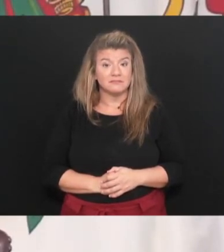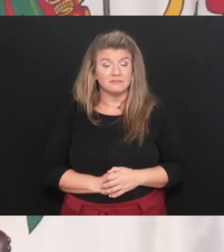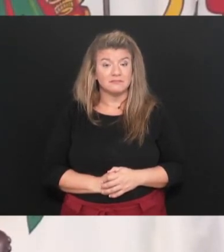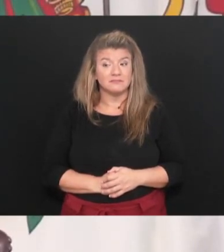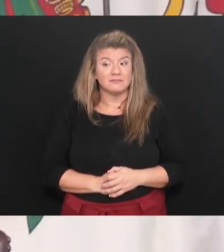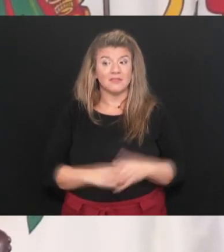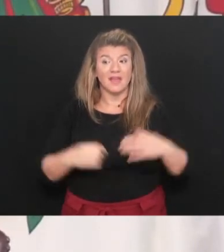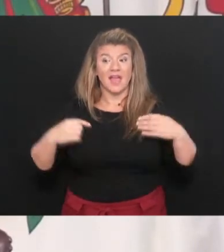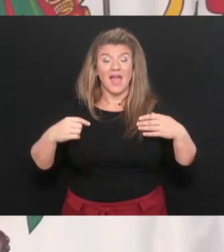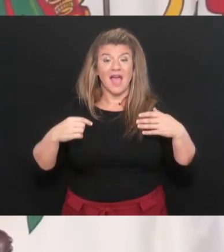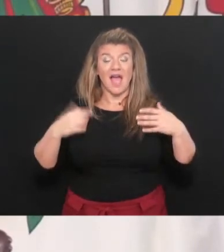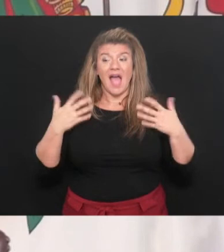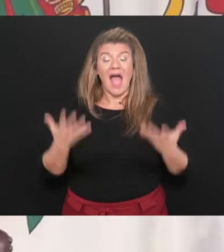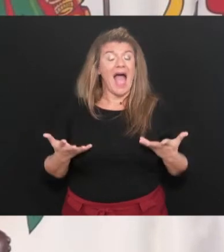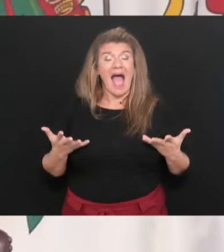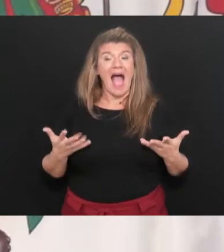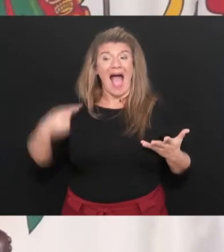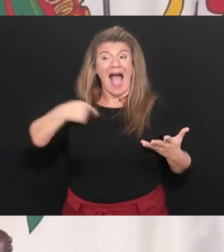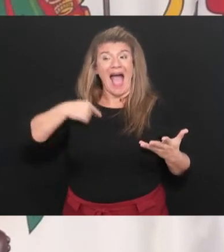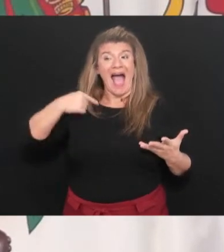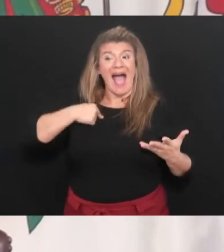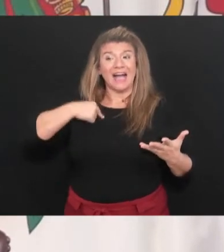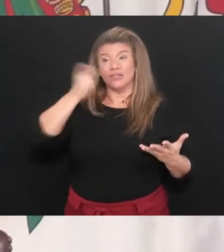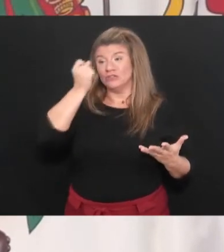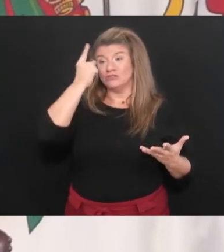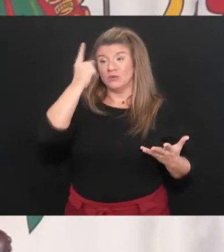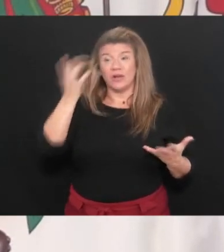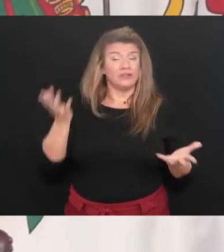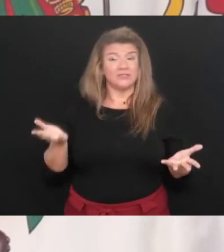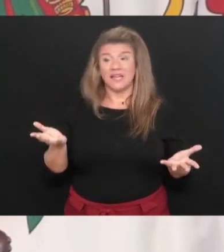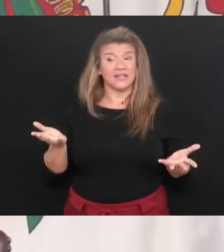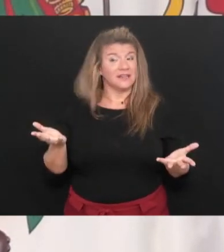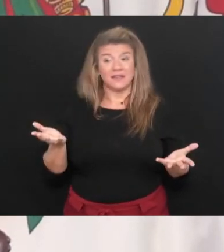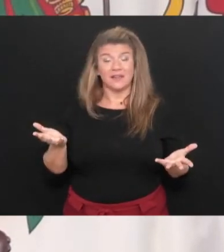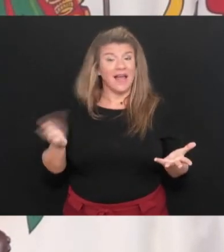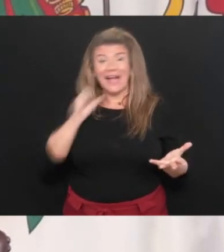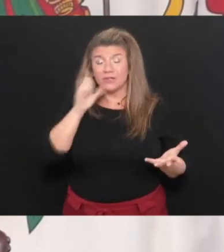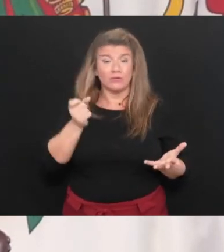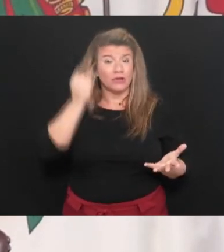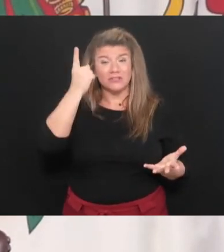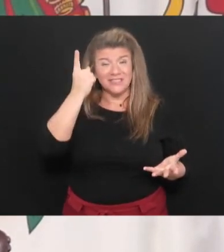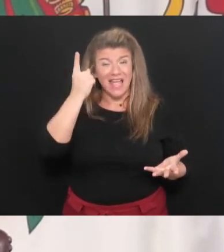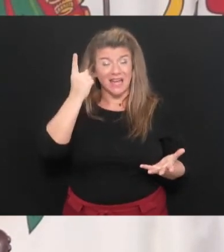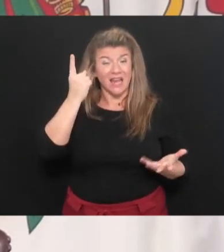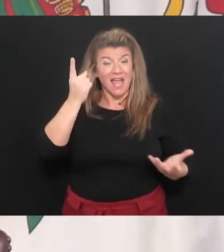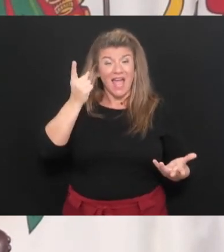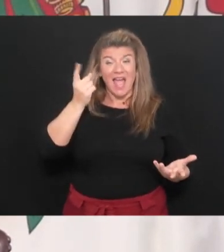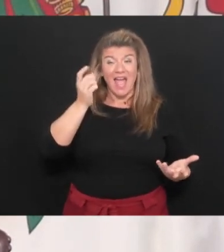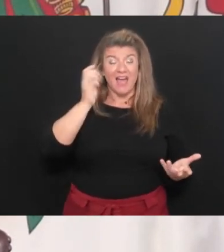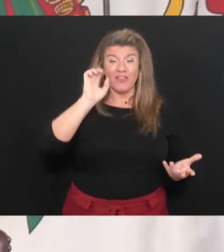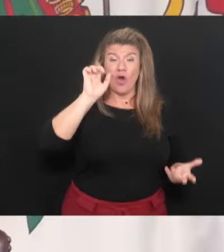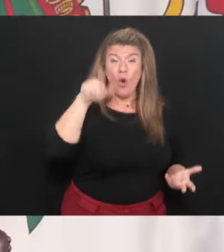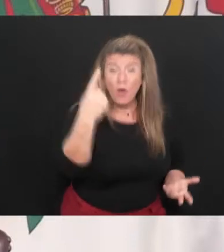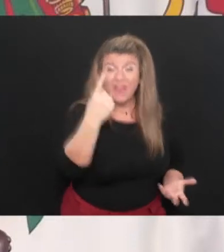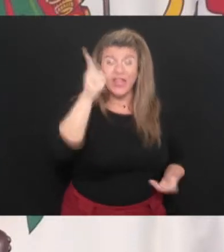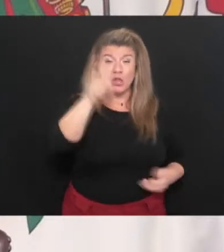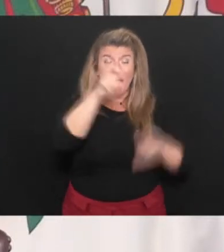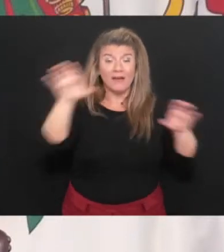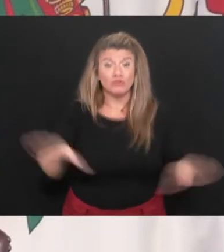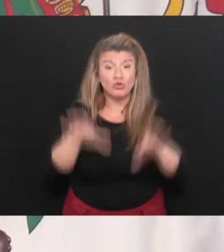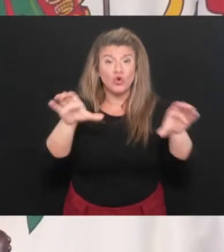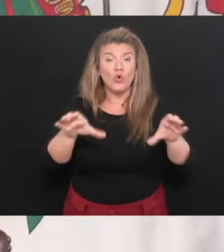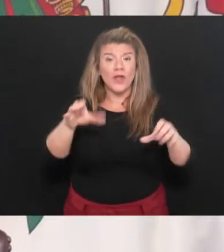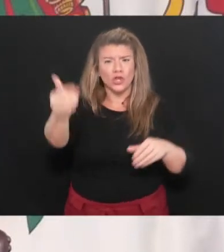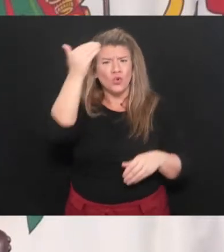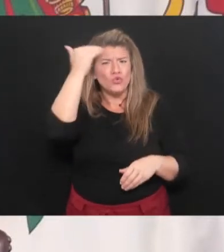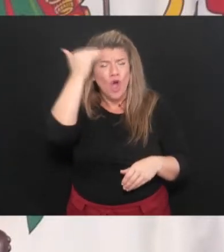Jim doesn't get it. I don't get it. That's all there is to it. If that's the only thing we had to do, and we know how incredibly safe they